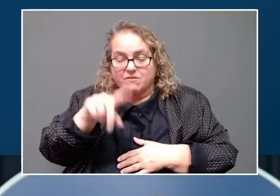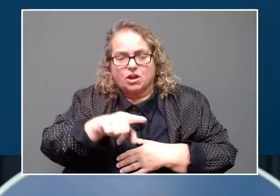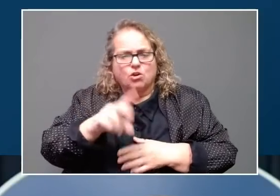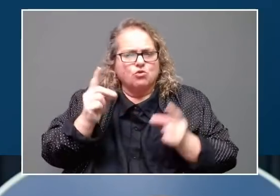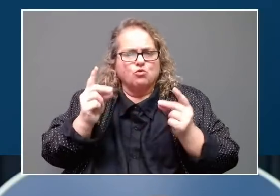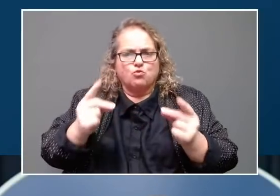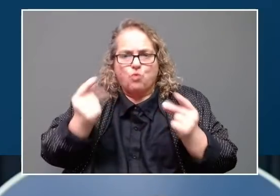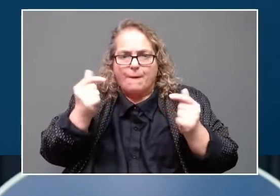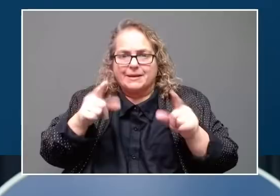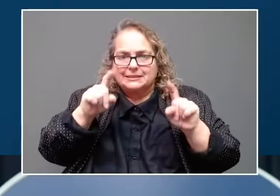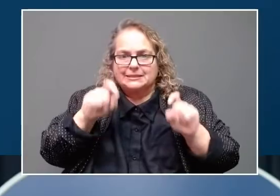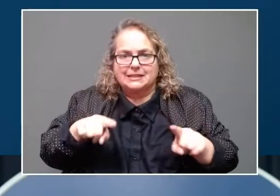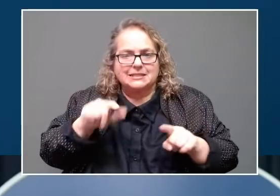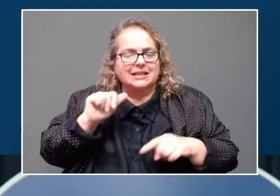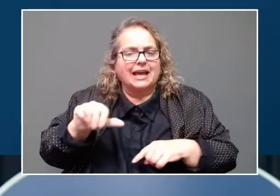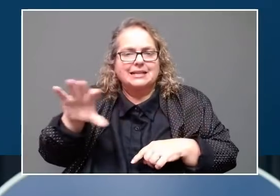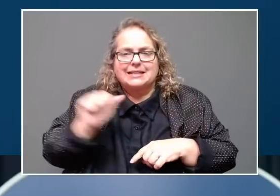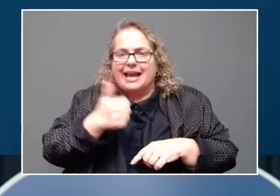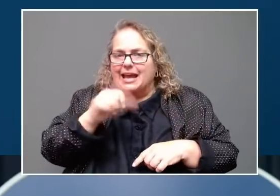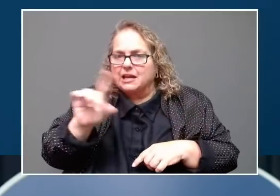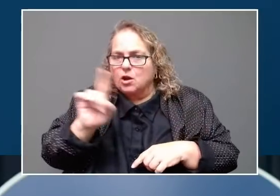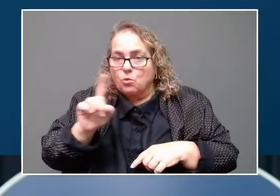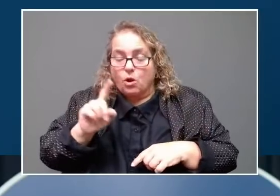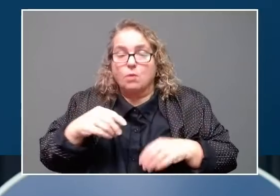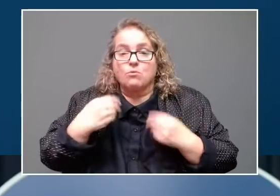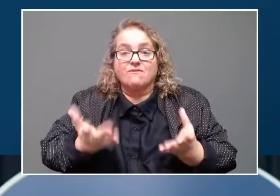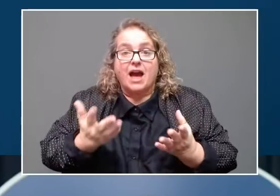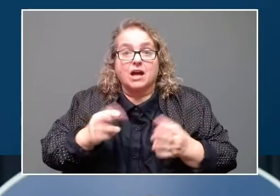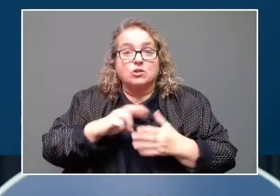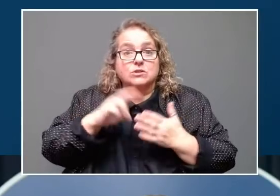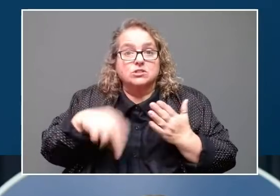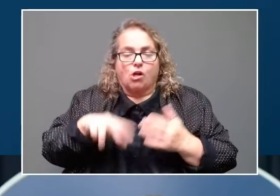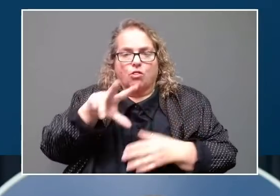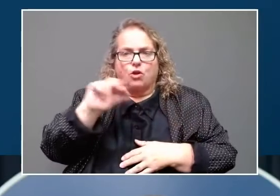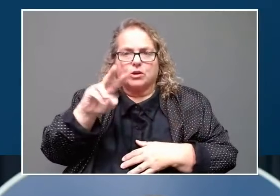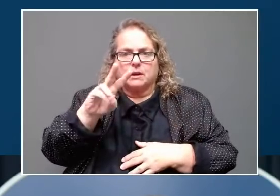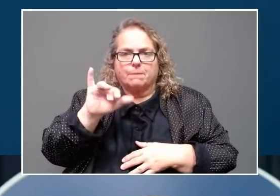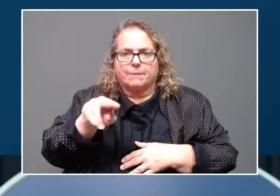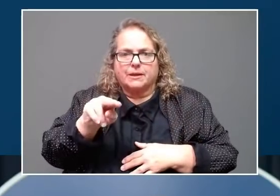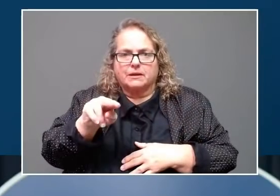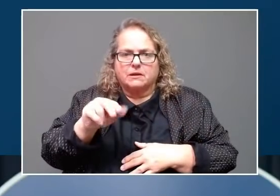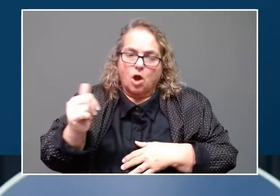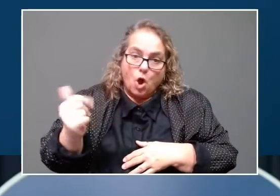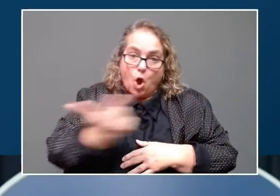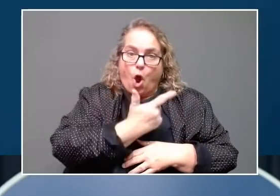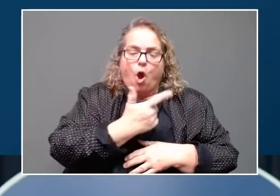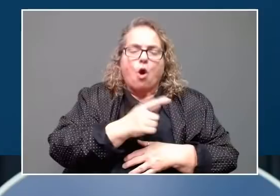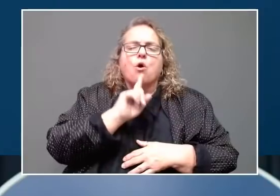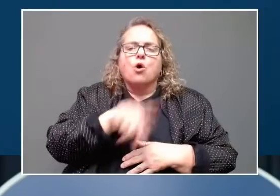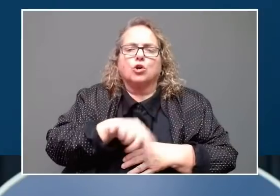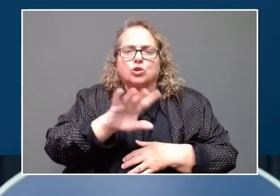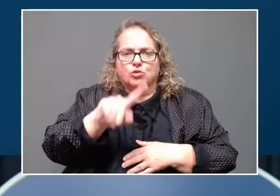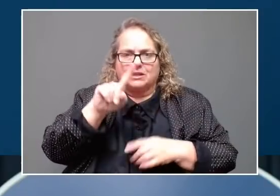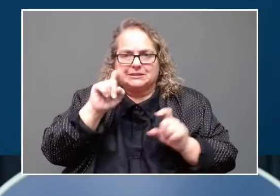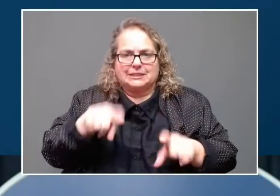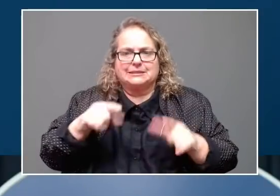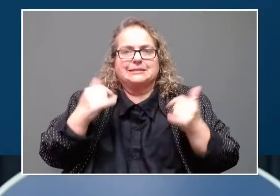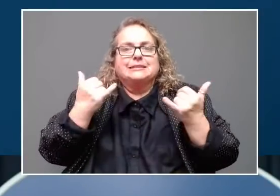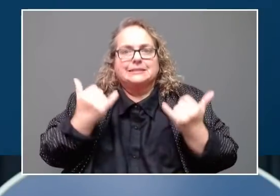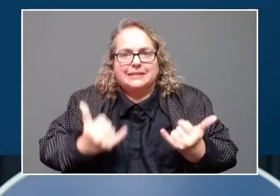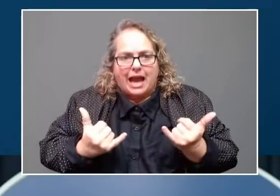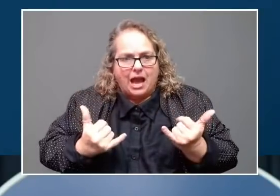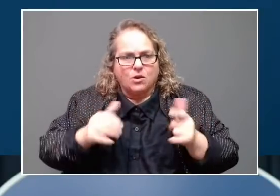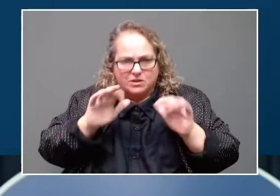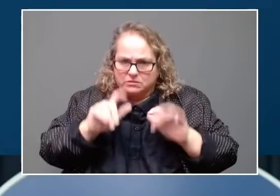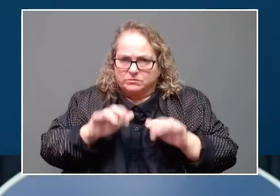anywhere and provide results in 30 minutes. I encourage everyone, order your tests right now so you can have them when you